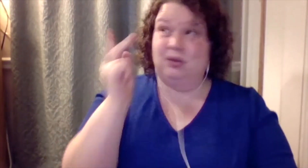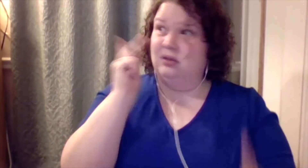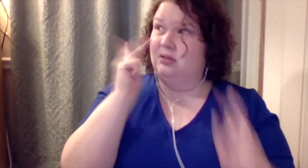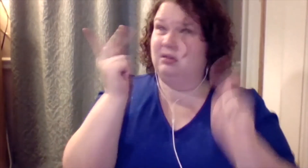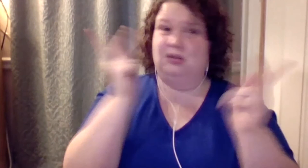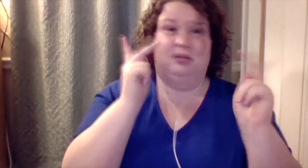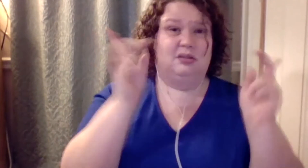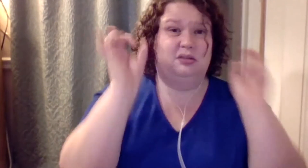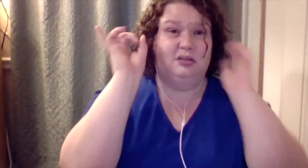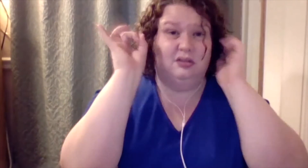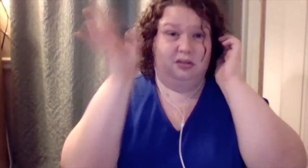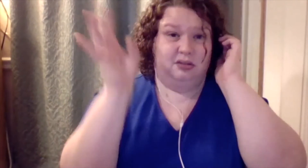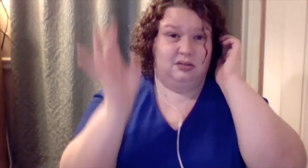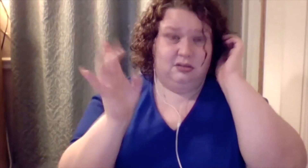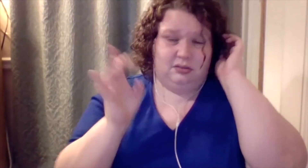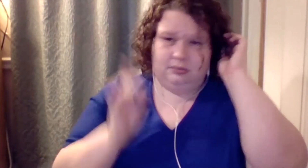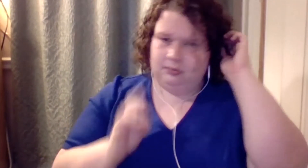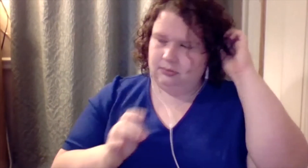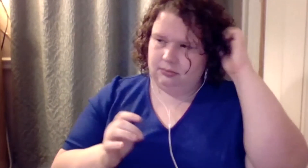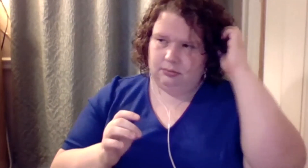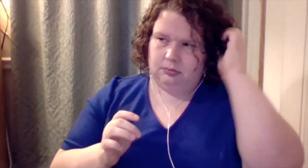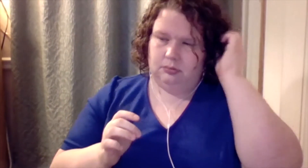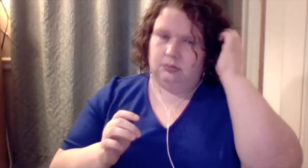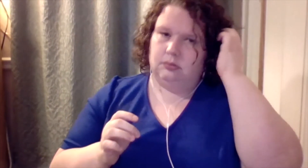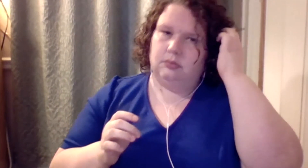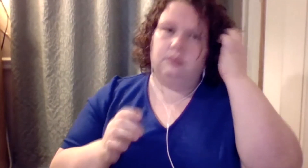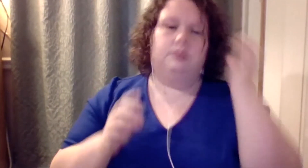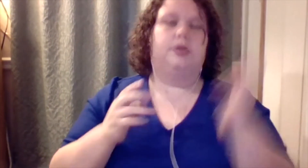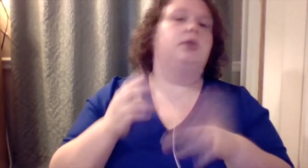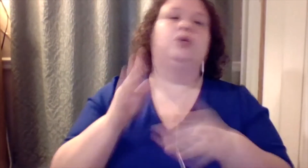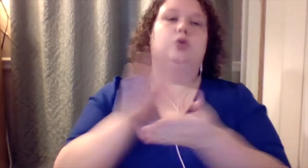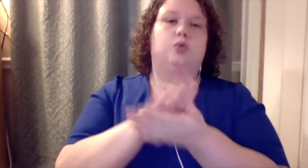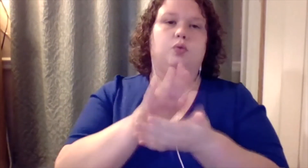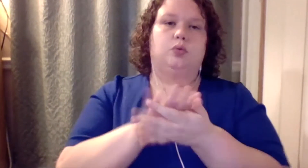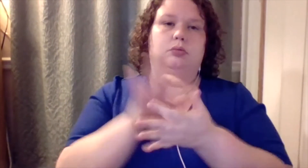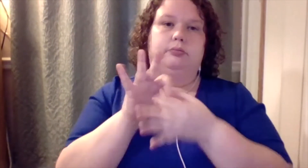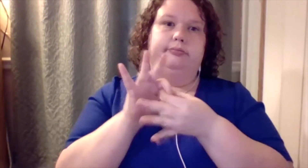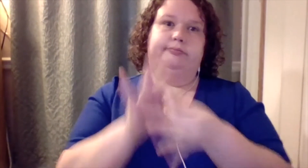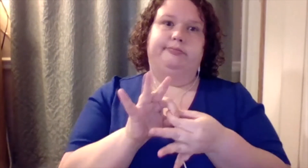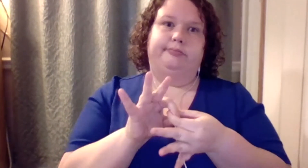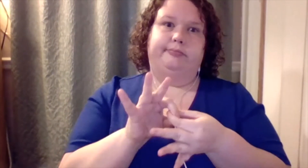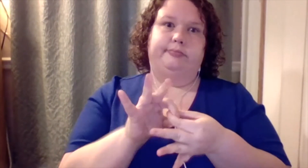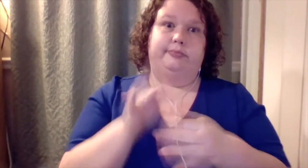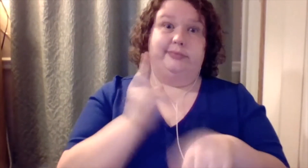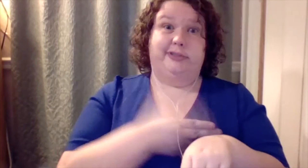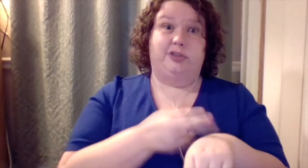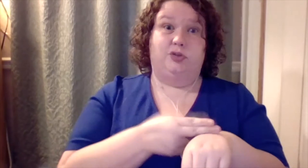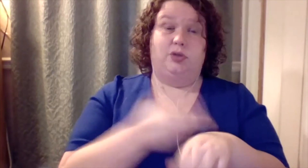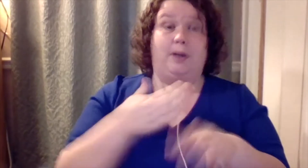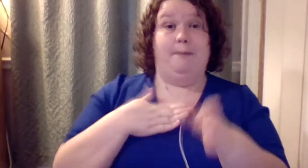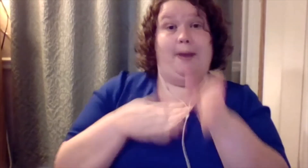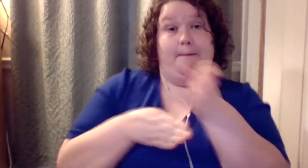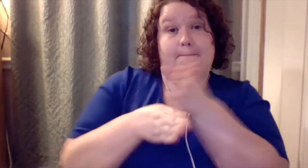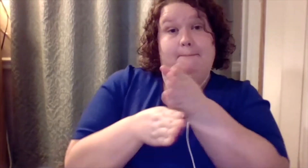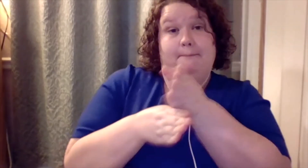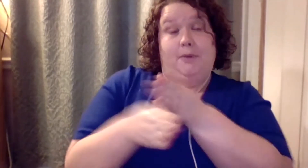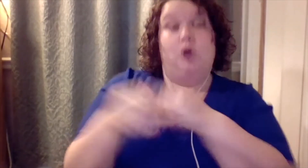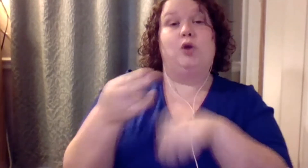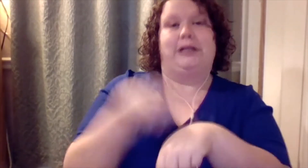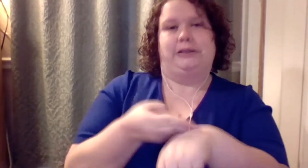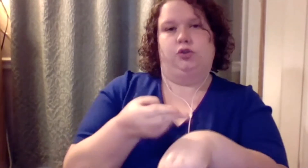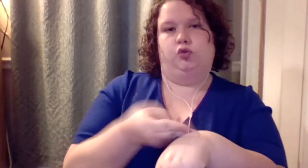I think in other ways, like you're talking about from a historical perspective, I mean, I have a minor in history, so I'm right there with you. You have